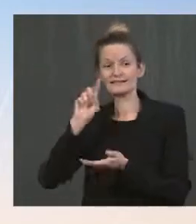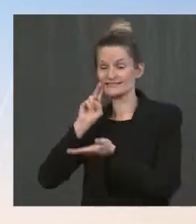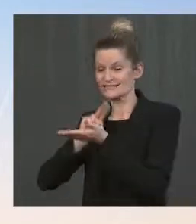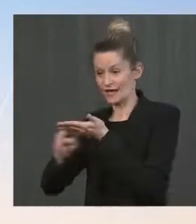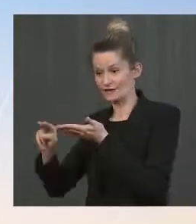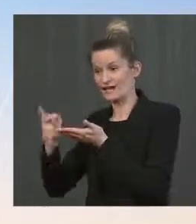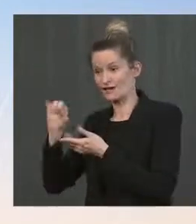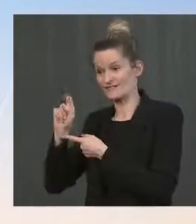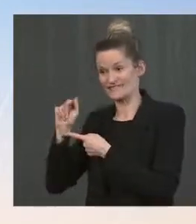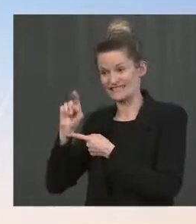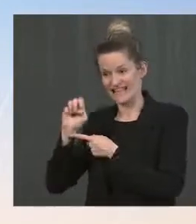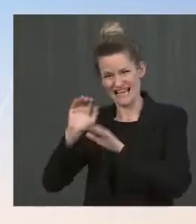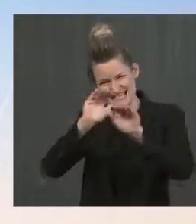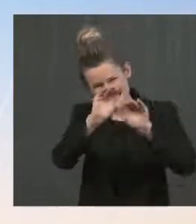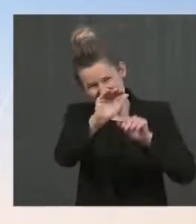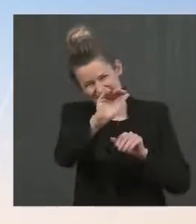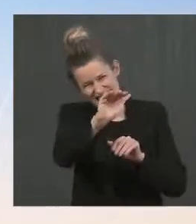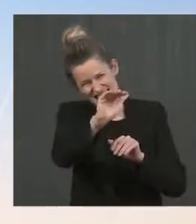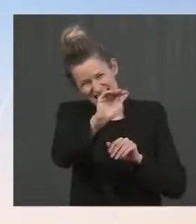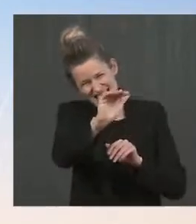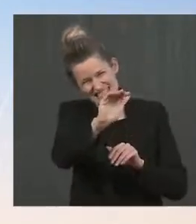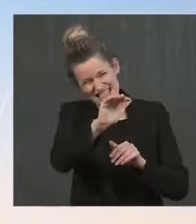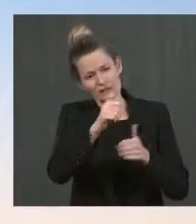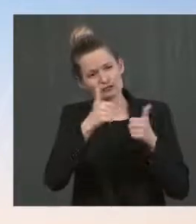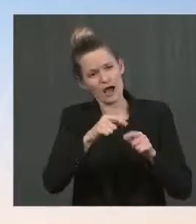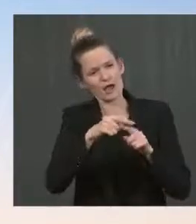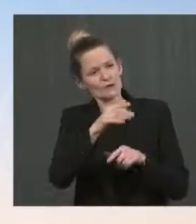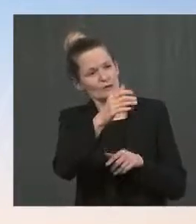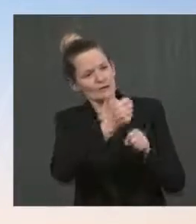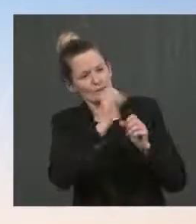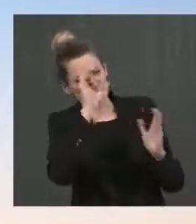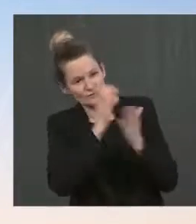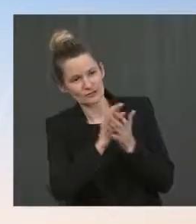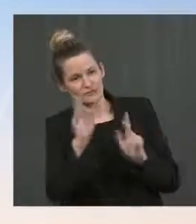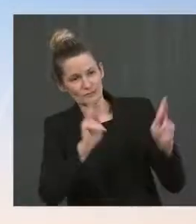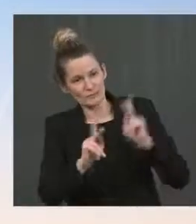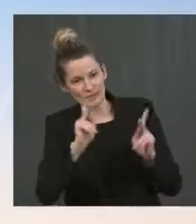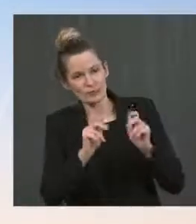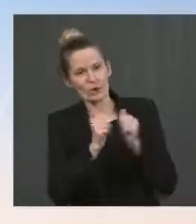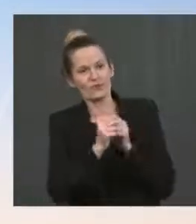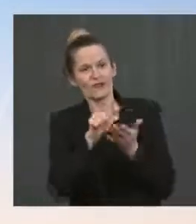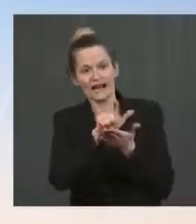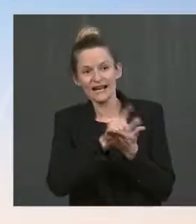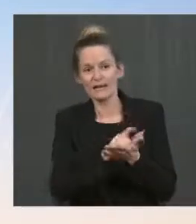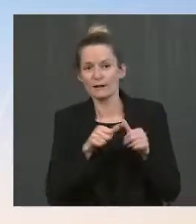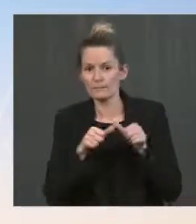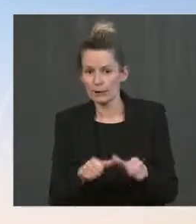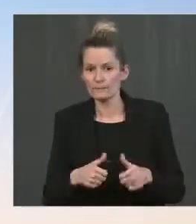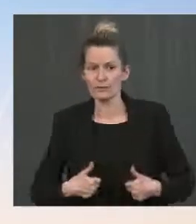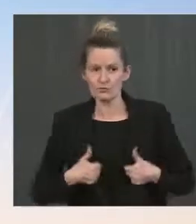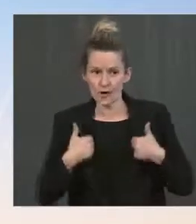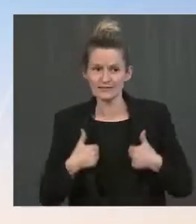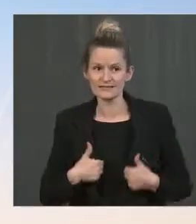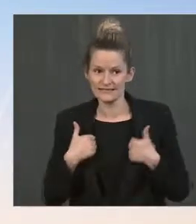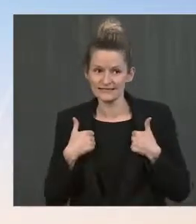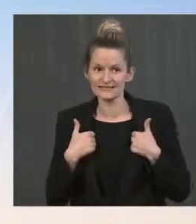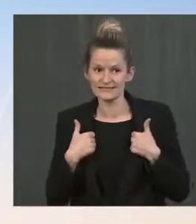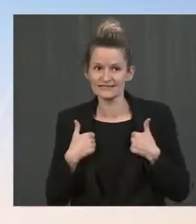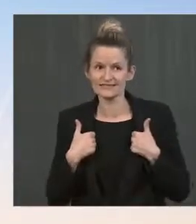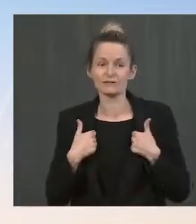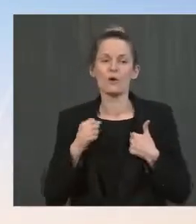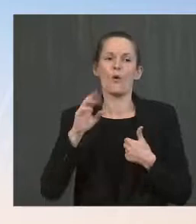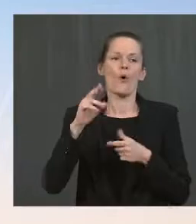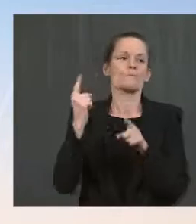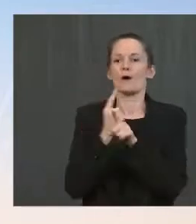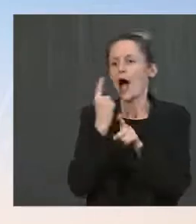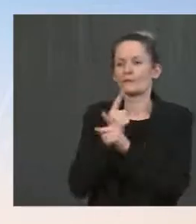American citizens, individuals with who are legal permanent residents, and individuals with proper documentation to